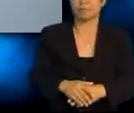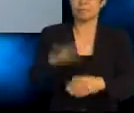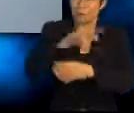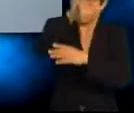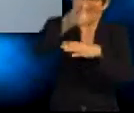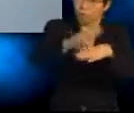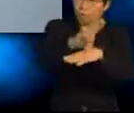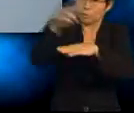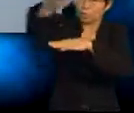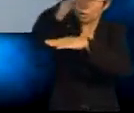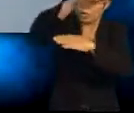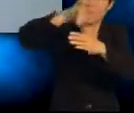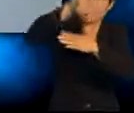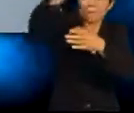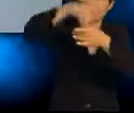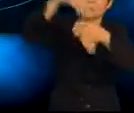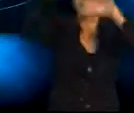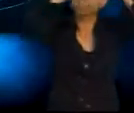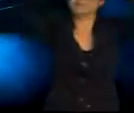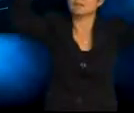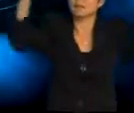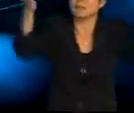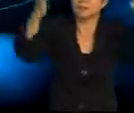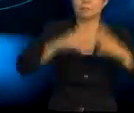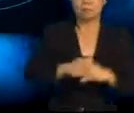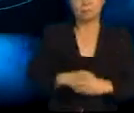and airplanes in the sky.